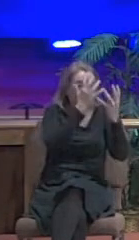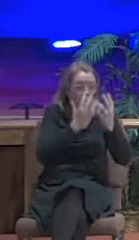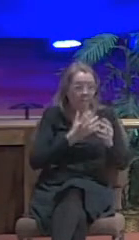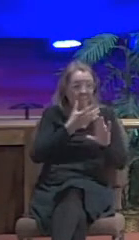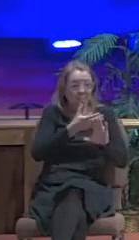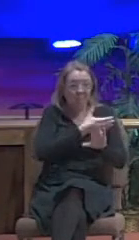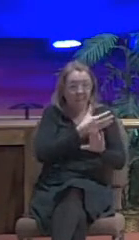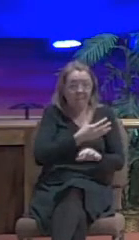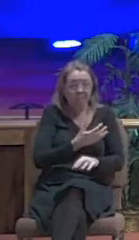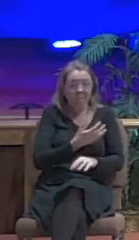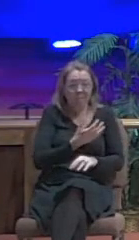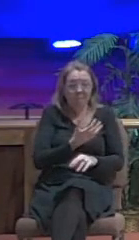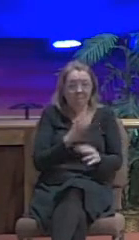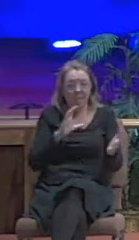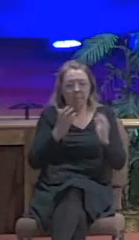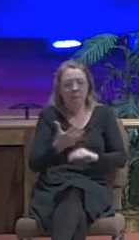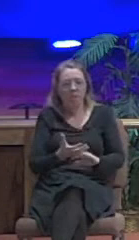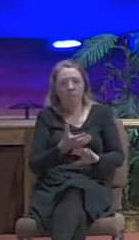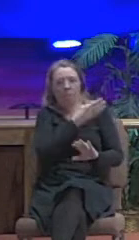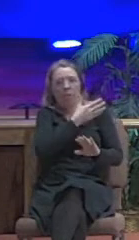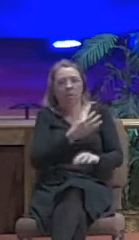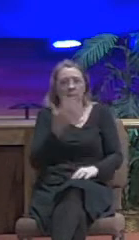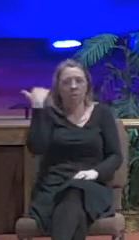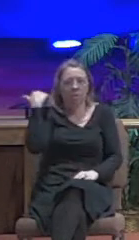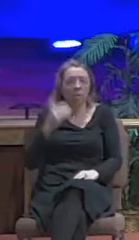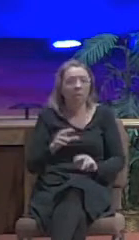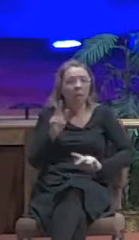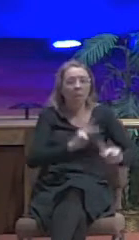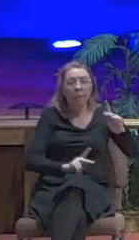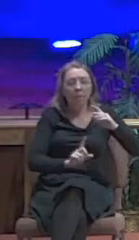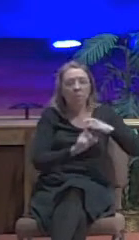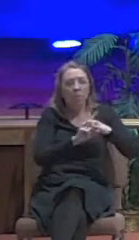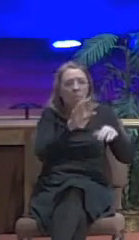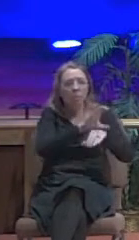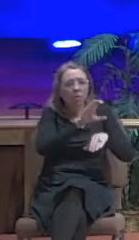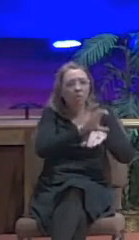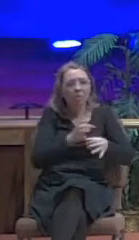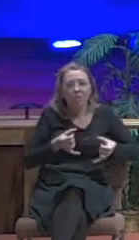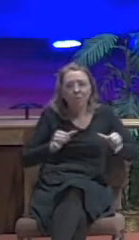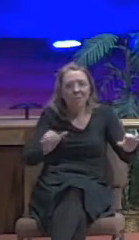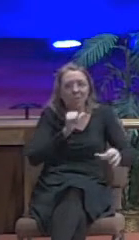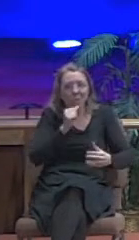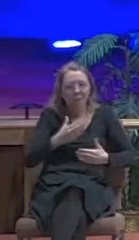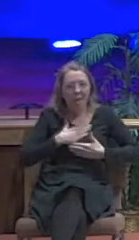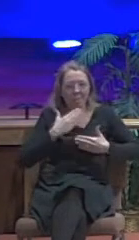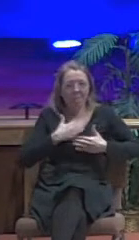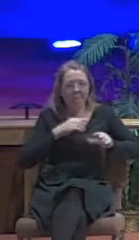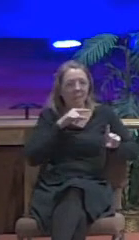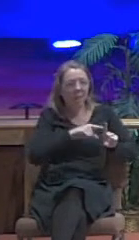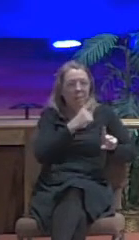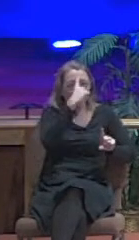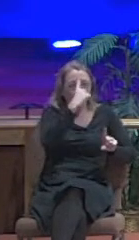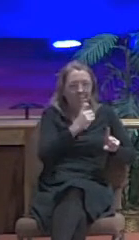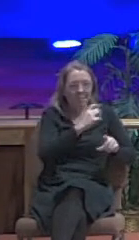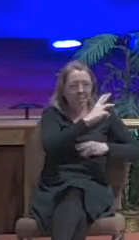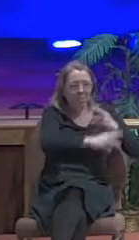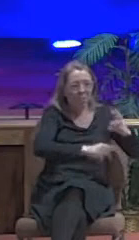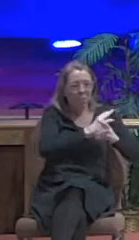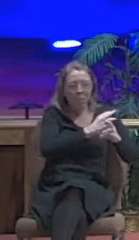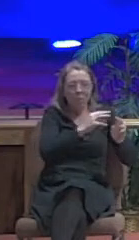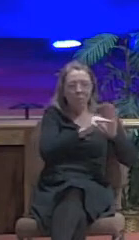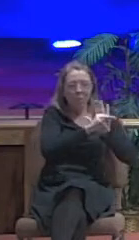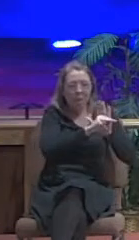people in the church that can't find happiness because they've adapted these world models instead of kingdom